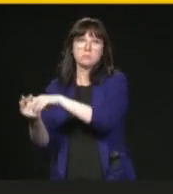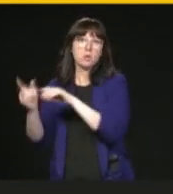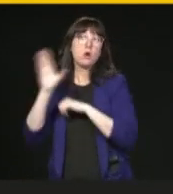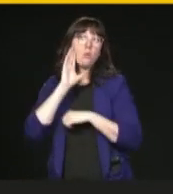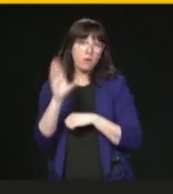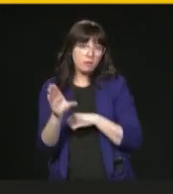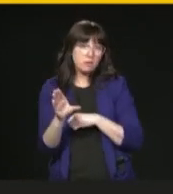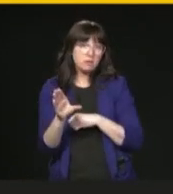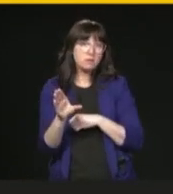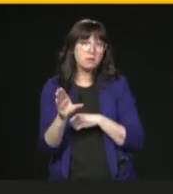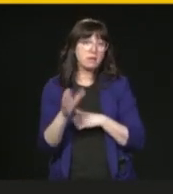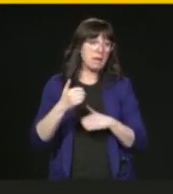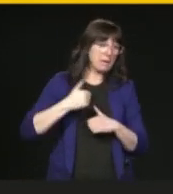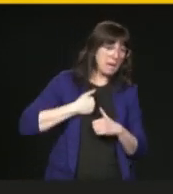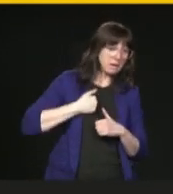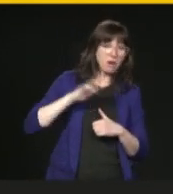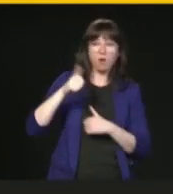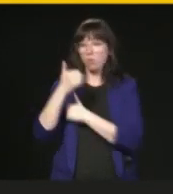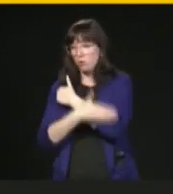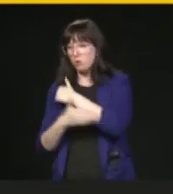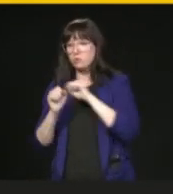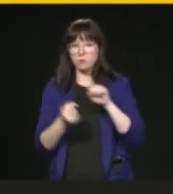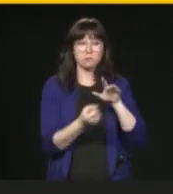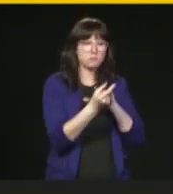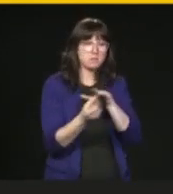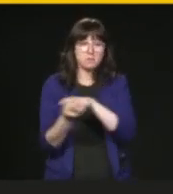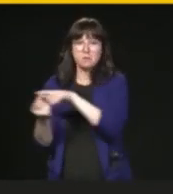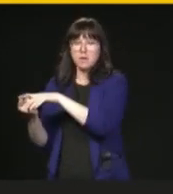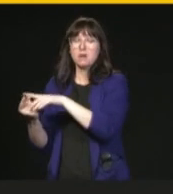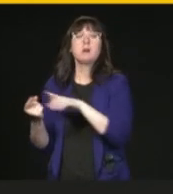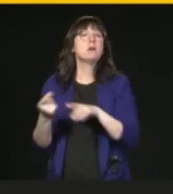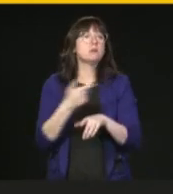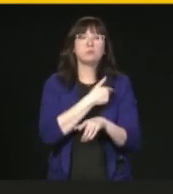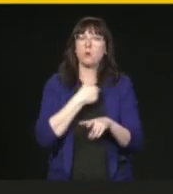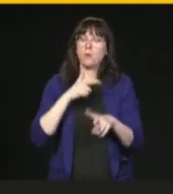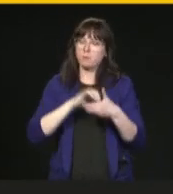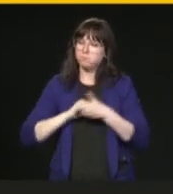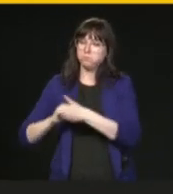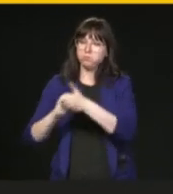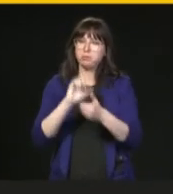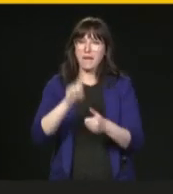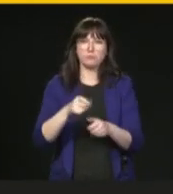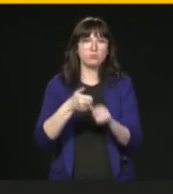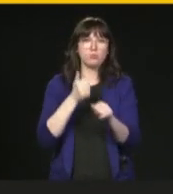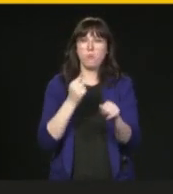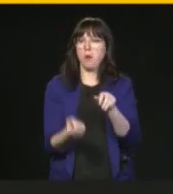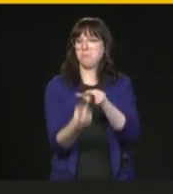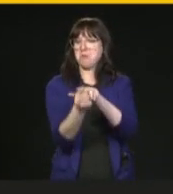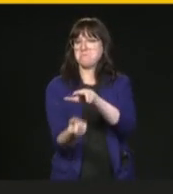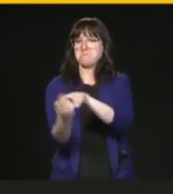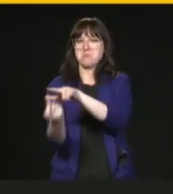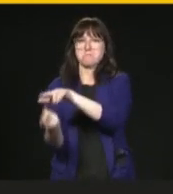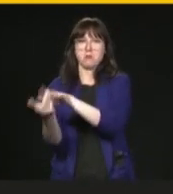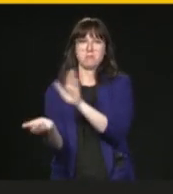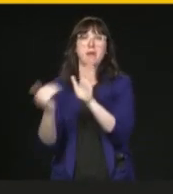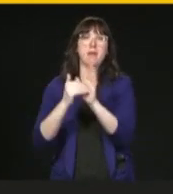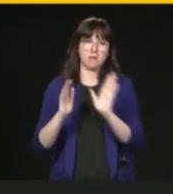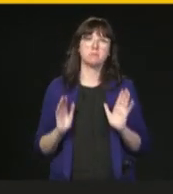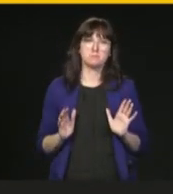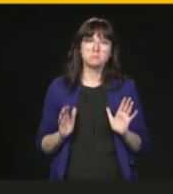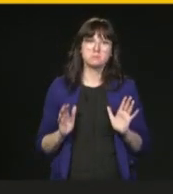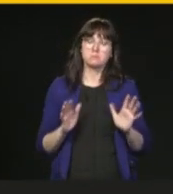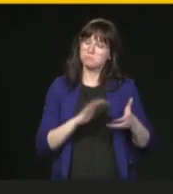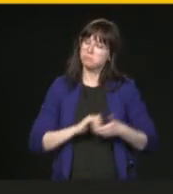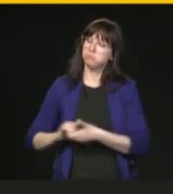countries. Our ability to minimize those resurgences will be linked to our ability to help and